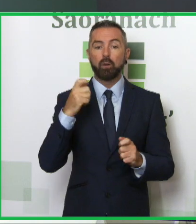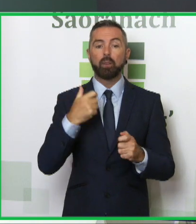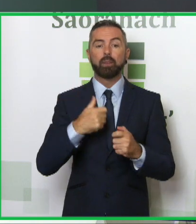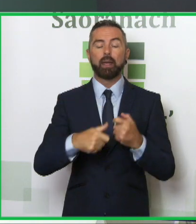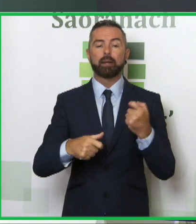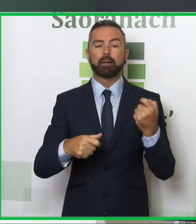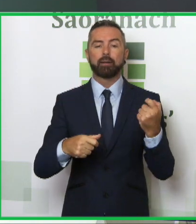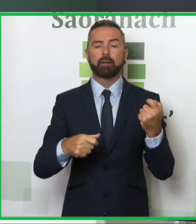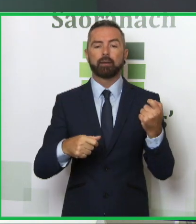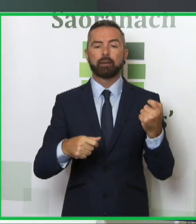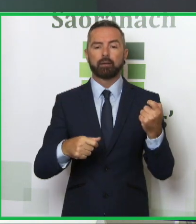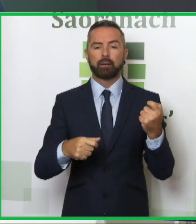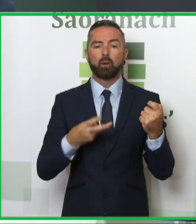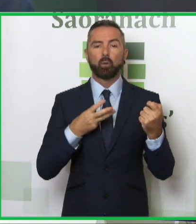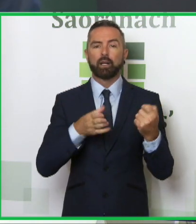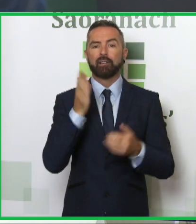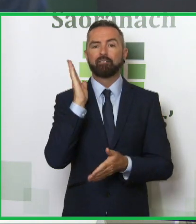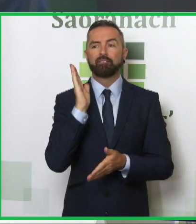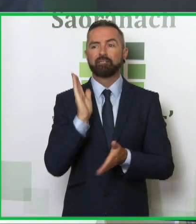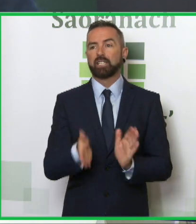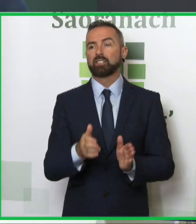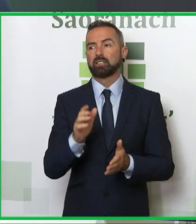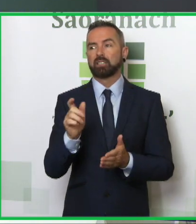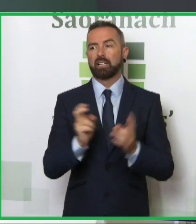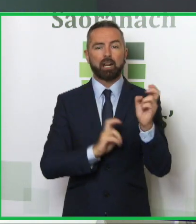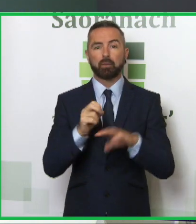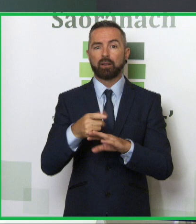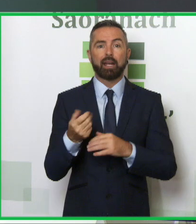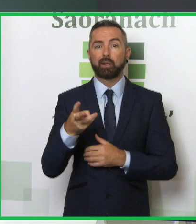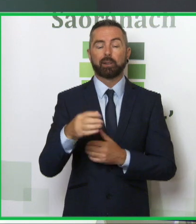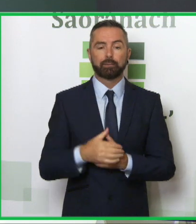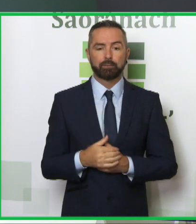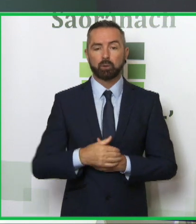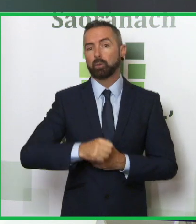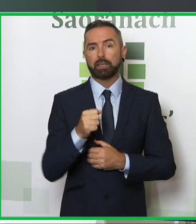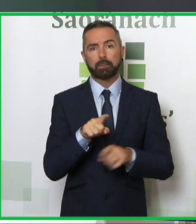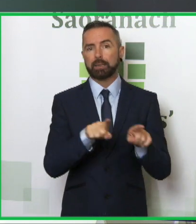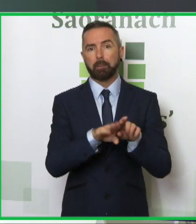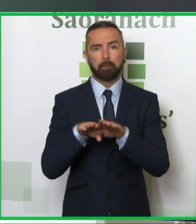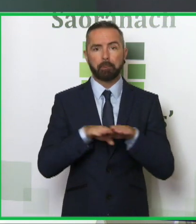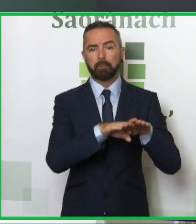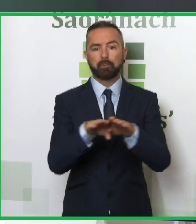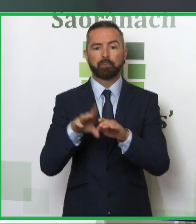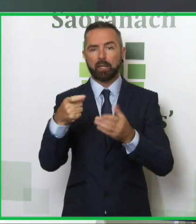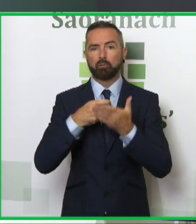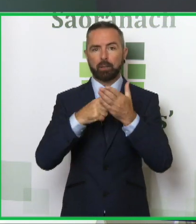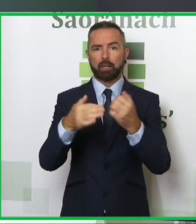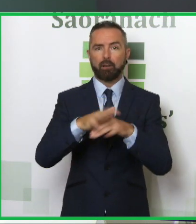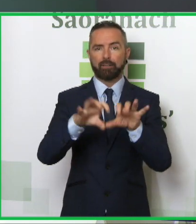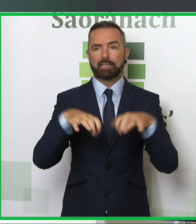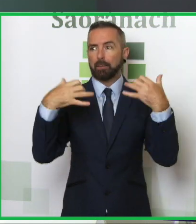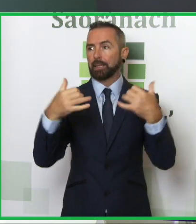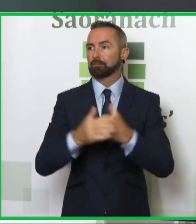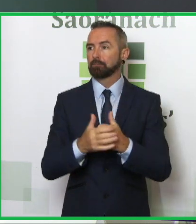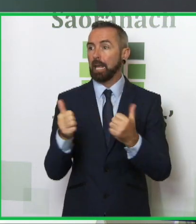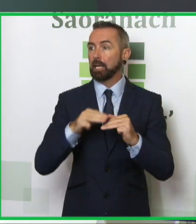the that would finish the argument on that one, and we say we agree with retaining the status quo, and that's the recommendation of the Assembly.